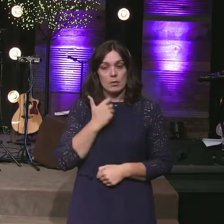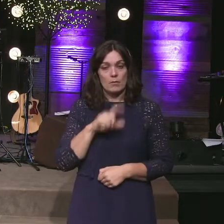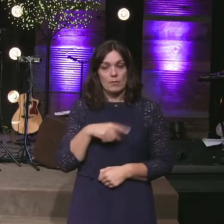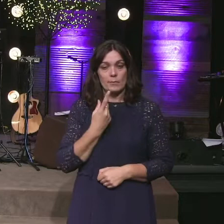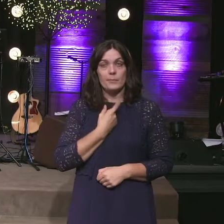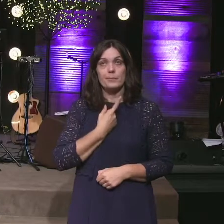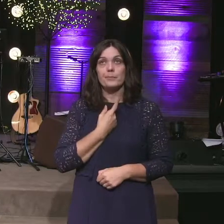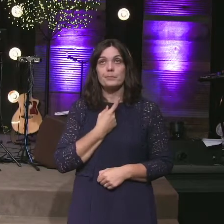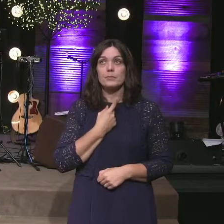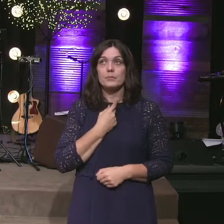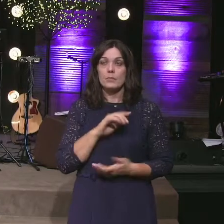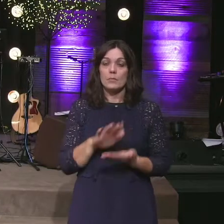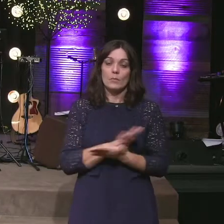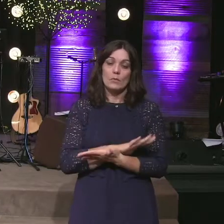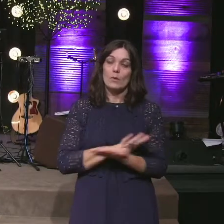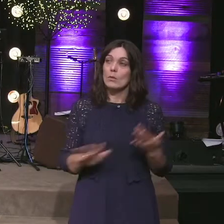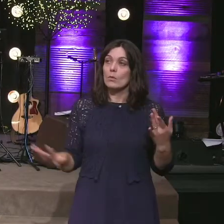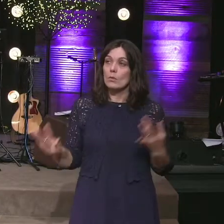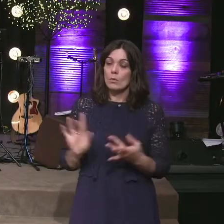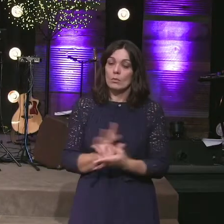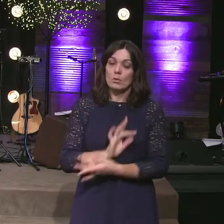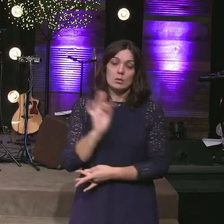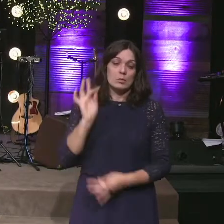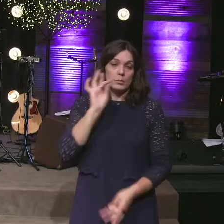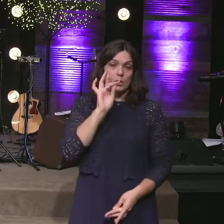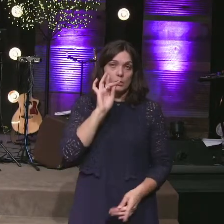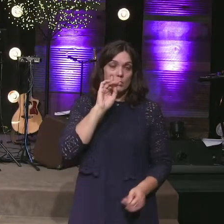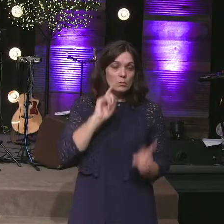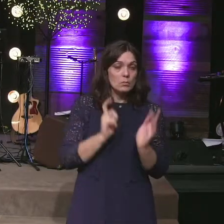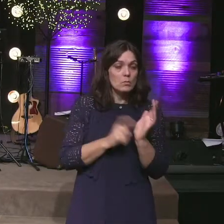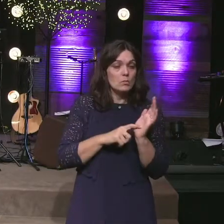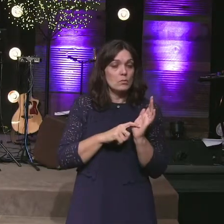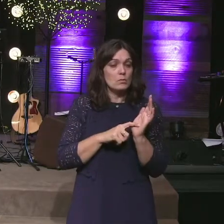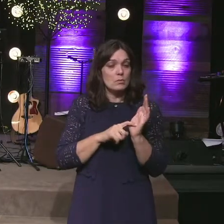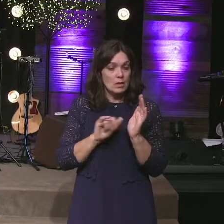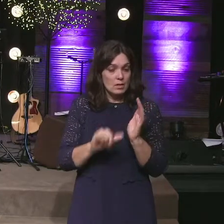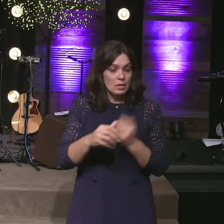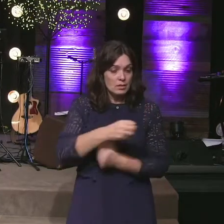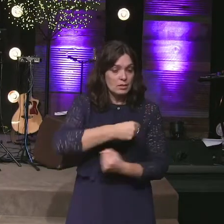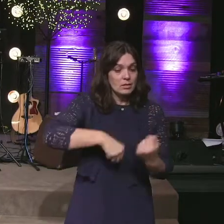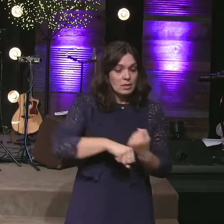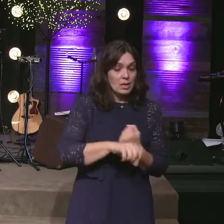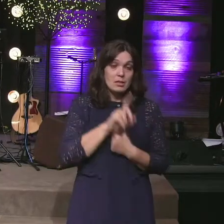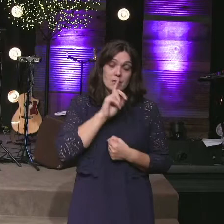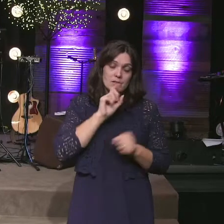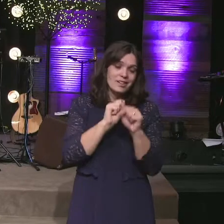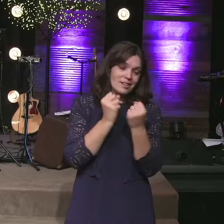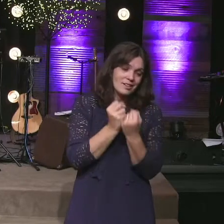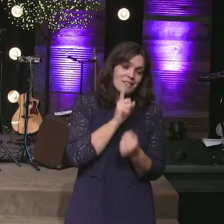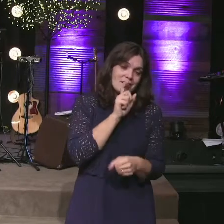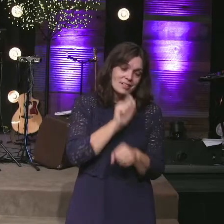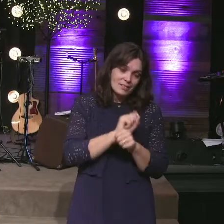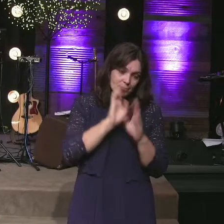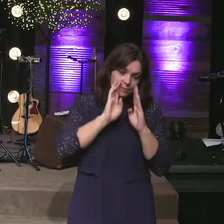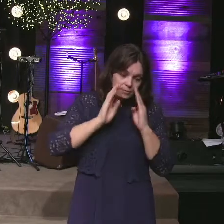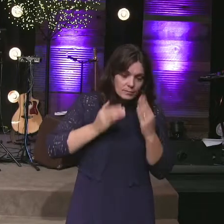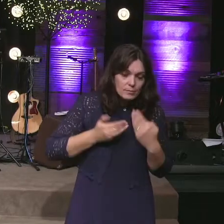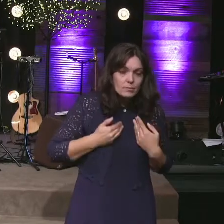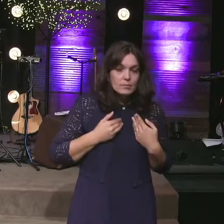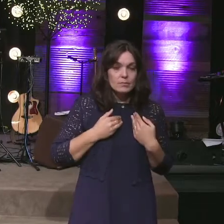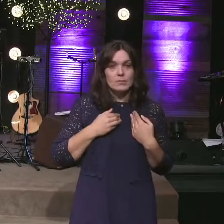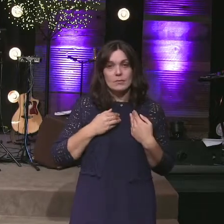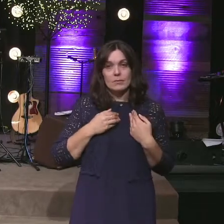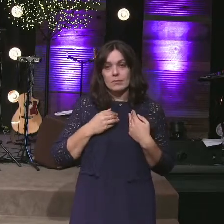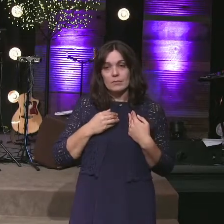The Holy Spirit depicts a society that is self-focused, self-centered, self-absorbed, and self-consumed.